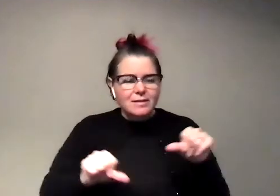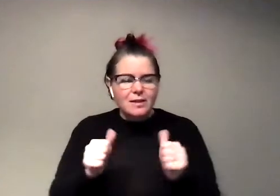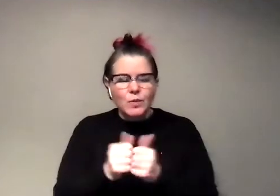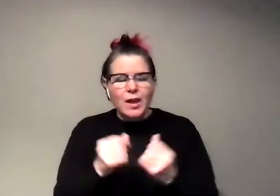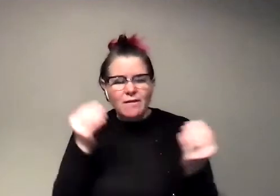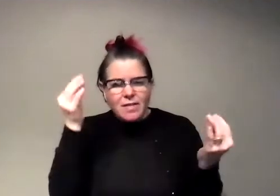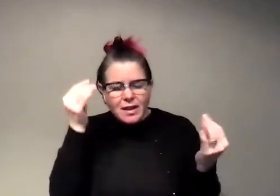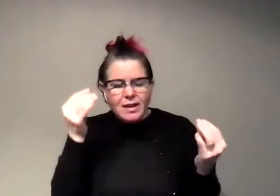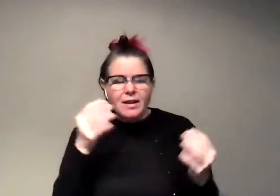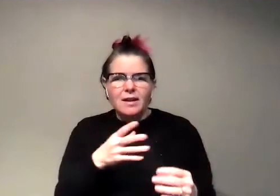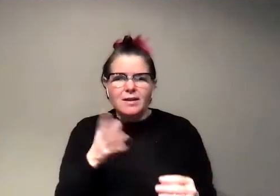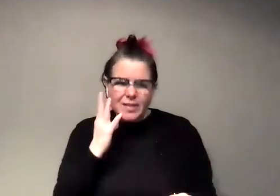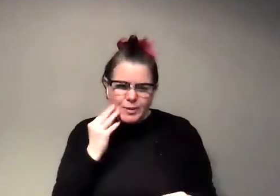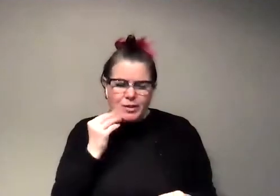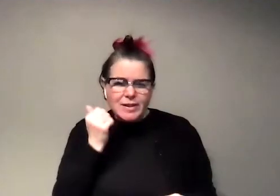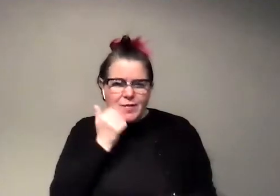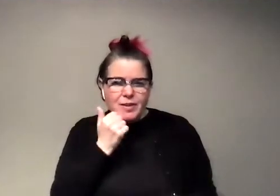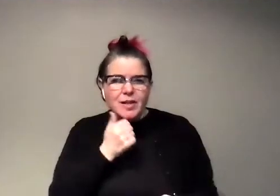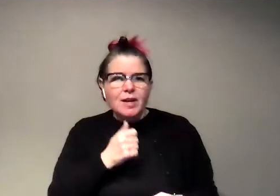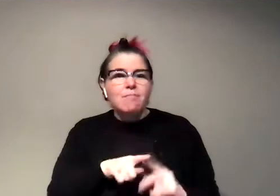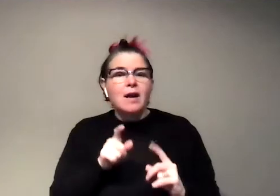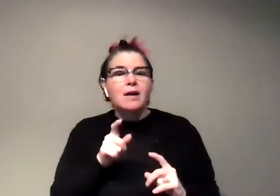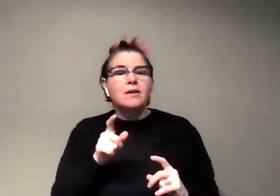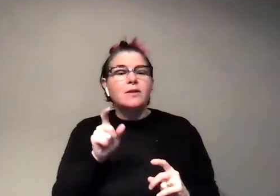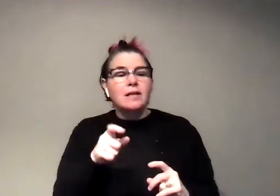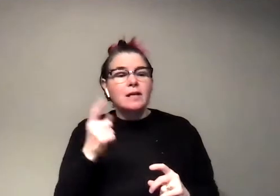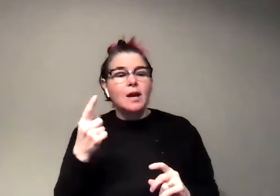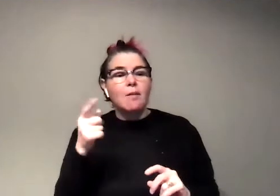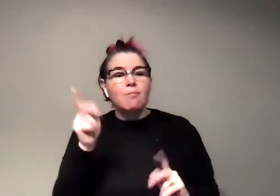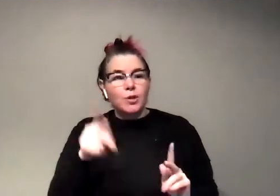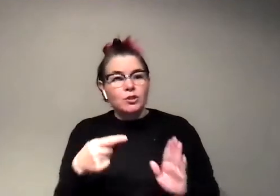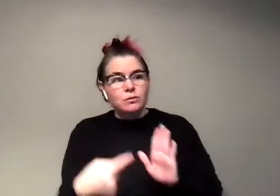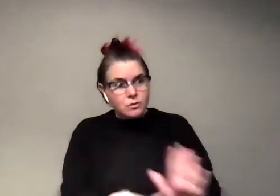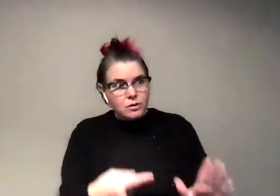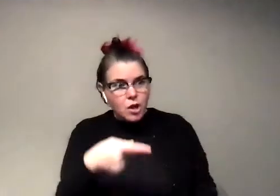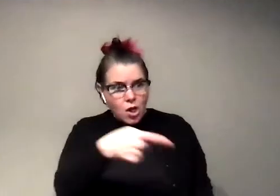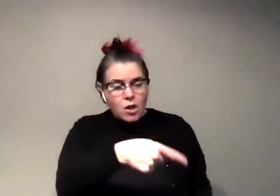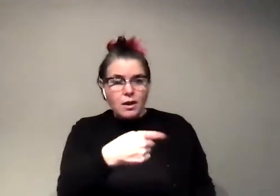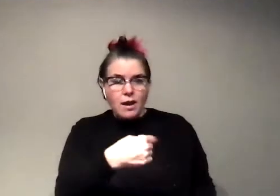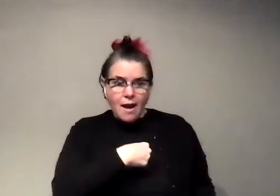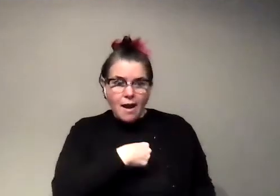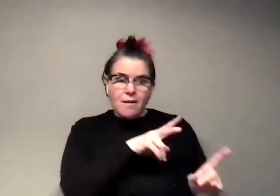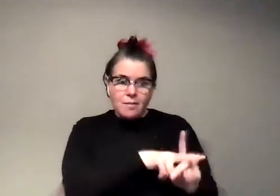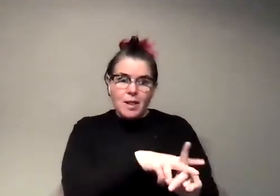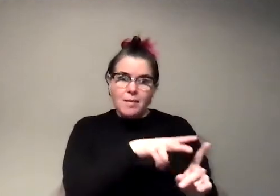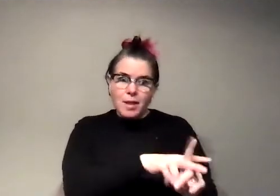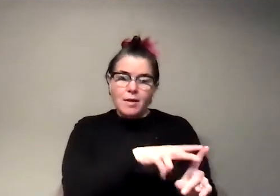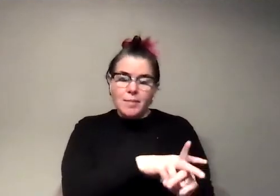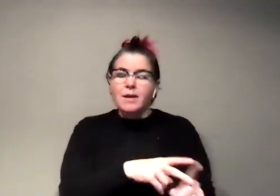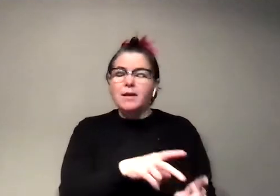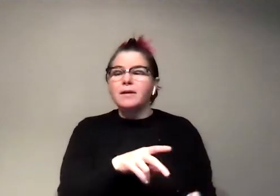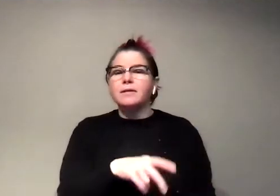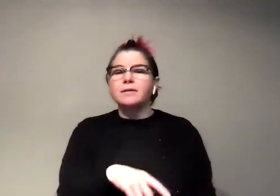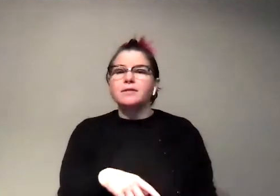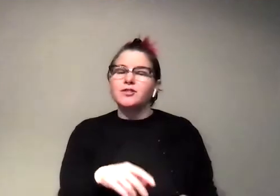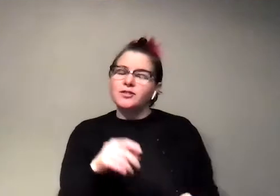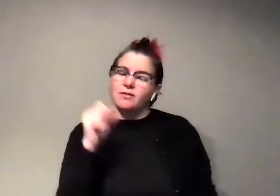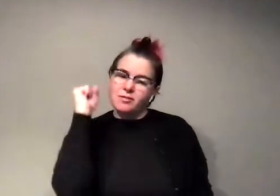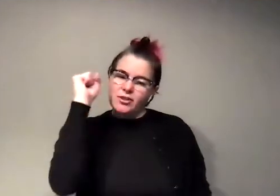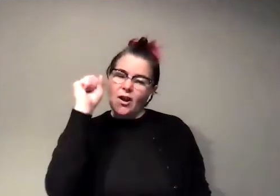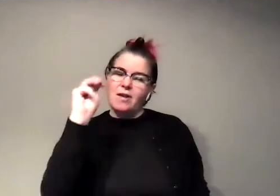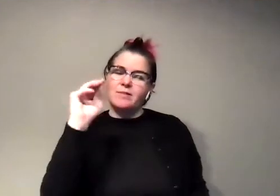experiences it, right? But like you need someone to actually call that out to you and like help you to like do that. So shout out to Miss Foster. She